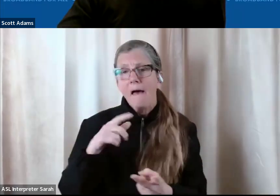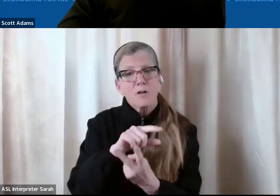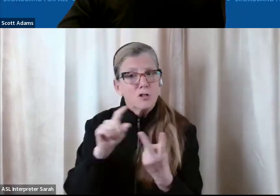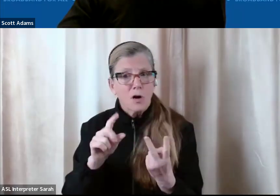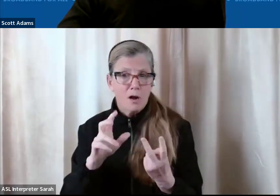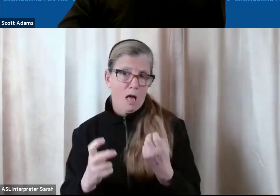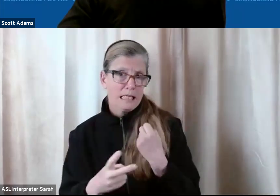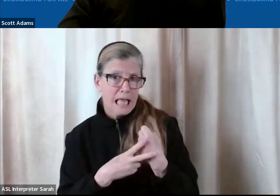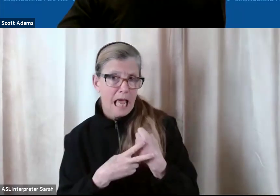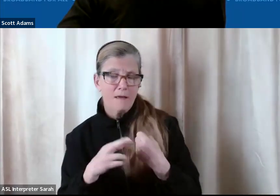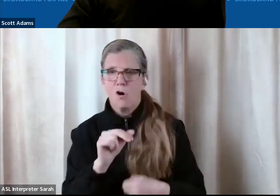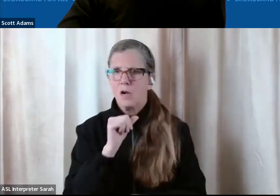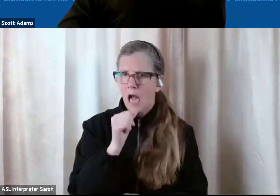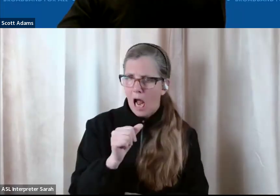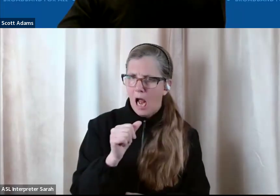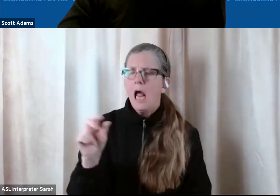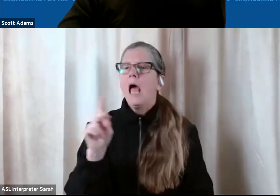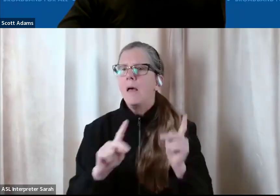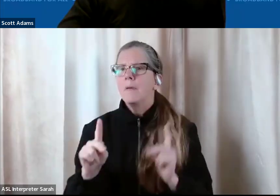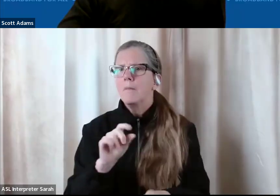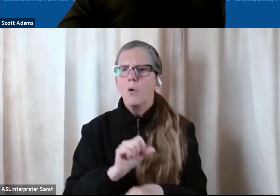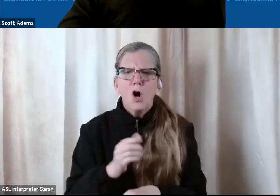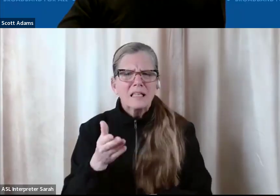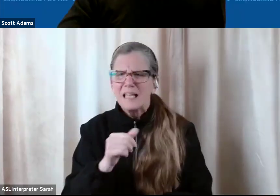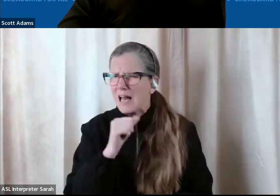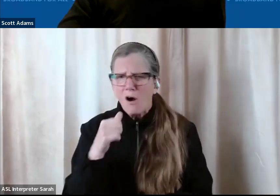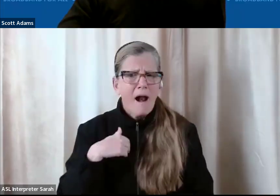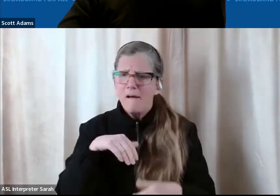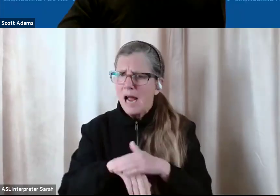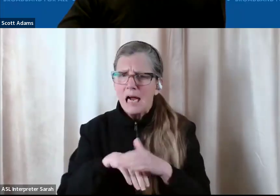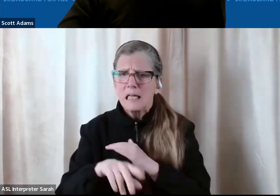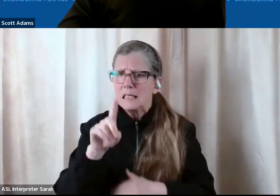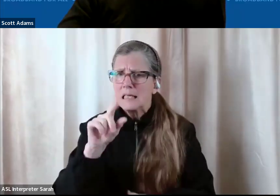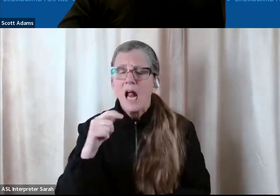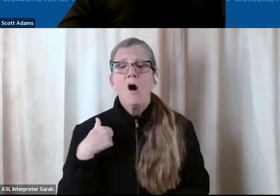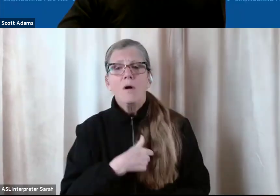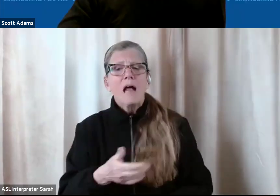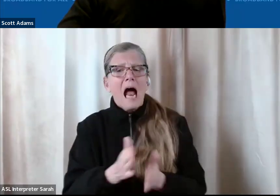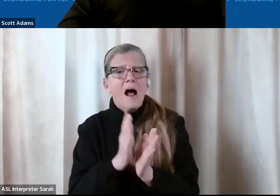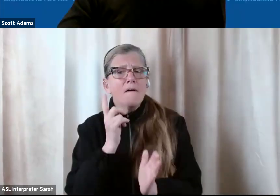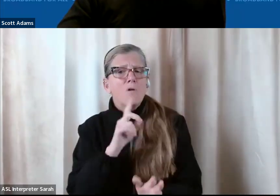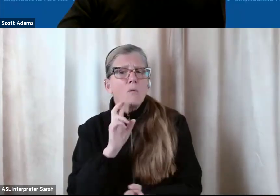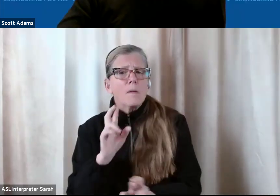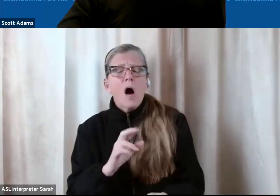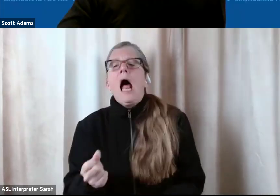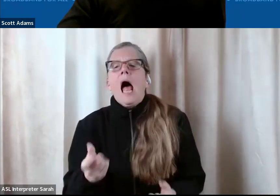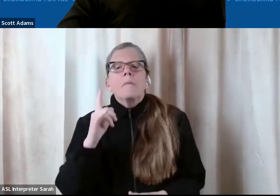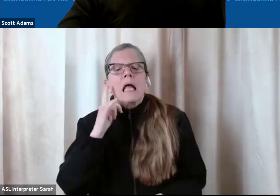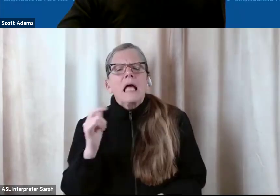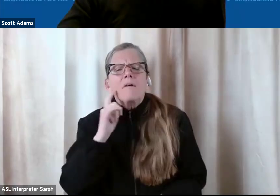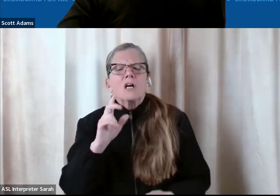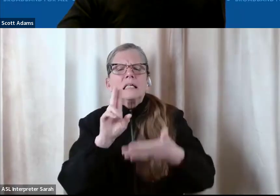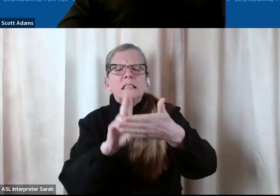And folks at login.gov don't have access to that data. We've asked them for reports. How many Californians are signing up for login.gov?